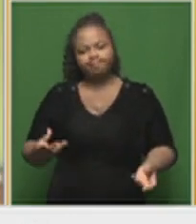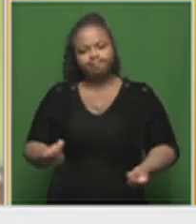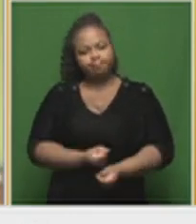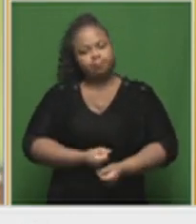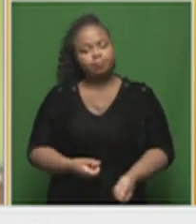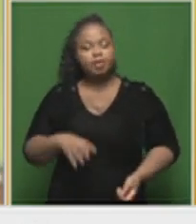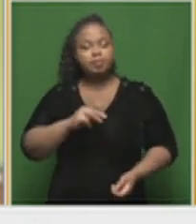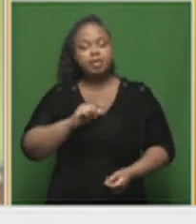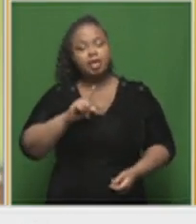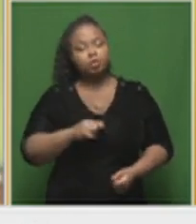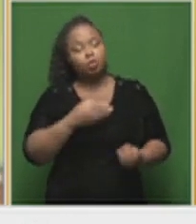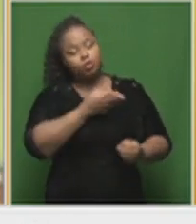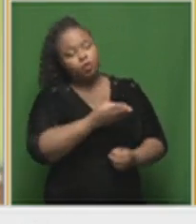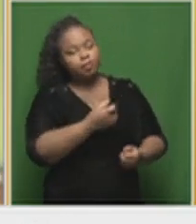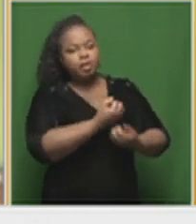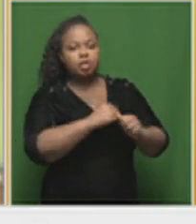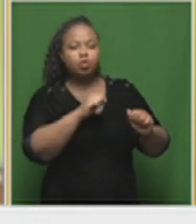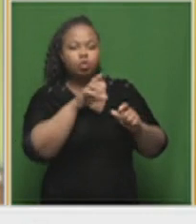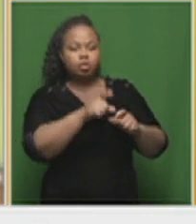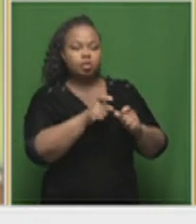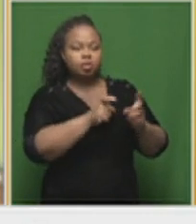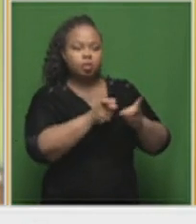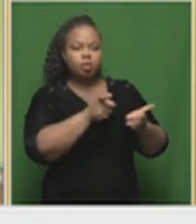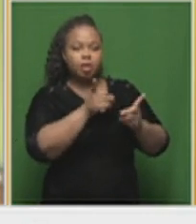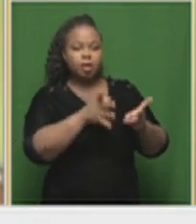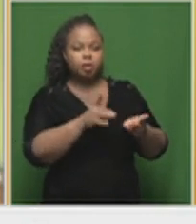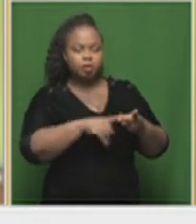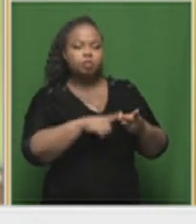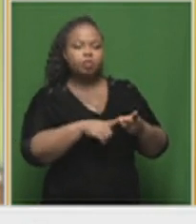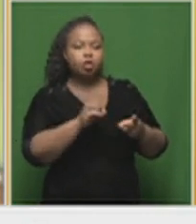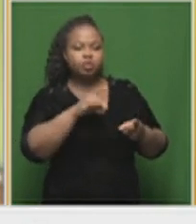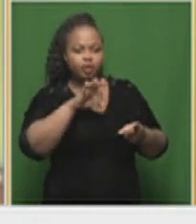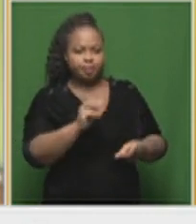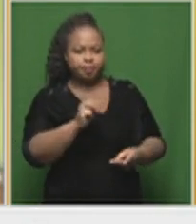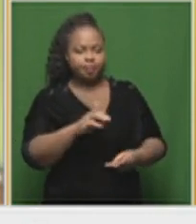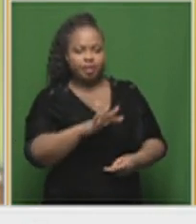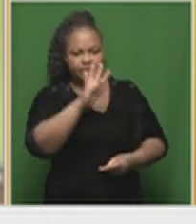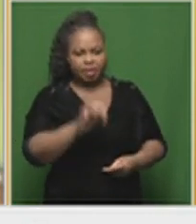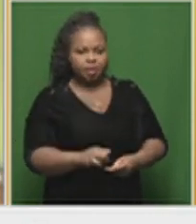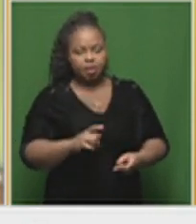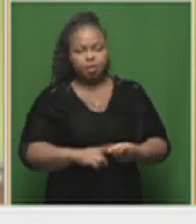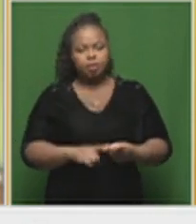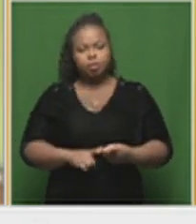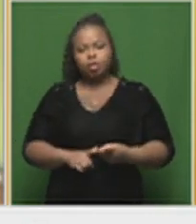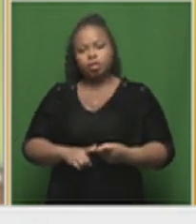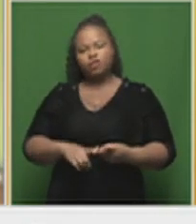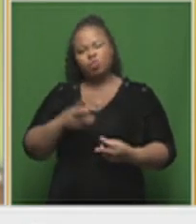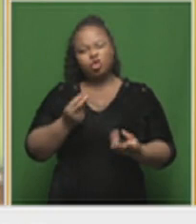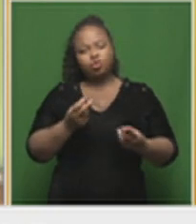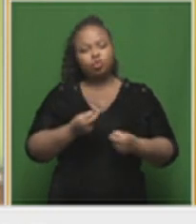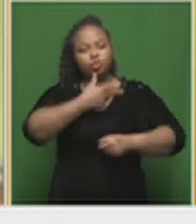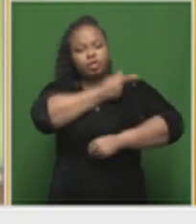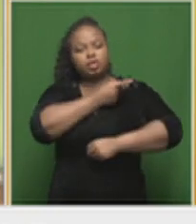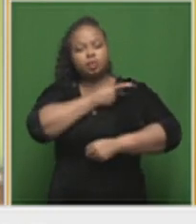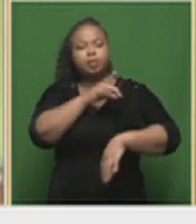unfortunately. Mthandazo Ndlovu, Democracy and Governance Program Manager at OXFAM SA, and Dr. Phionah Atuhebwe, Regional New Vaccines